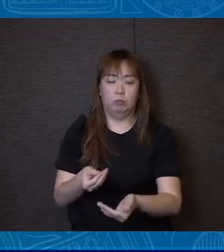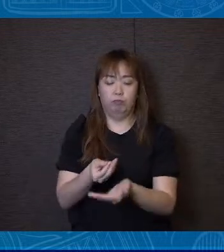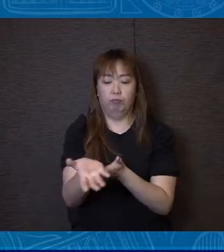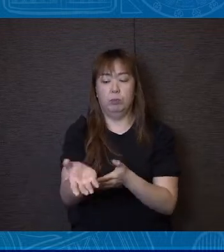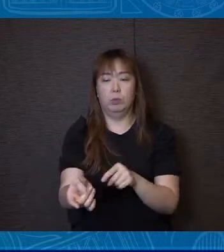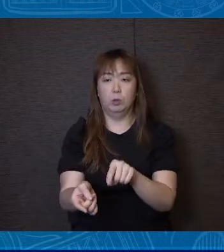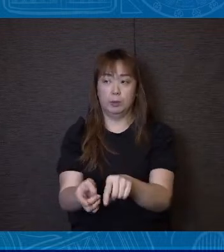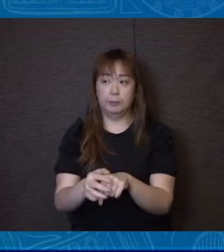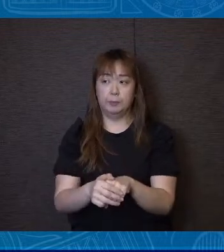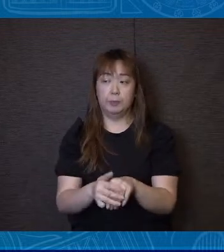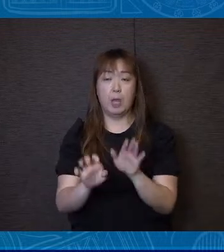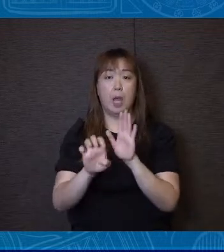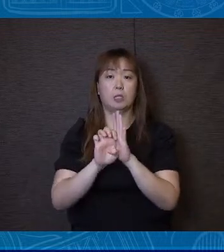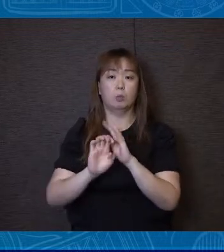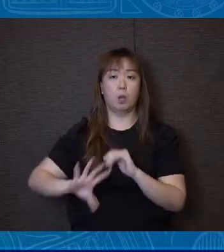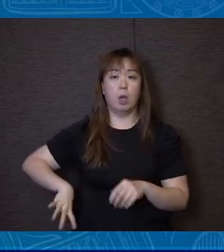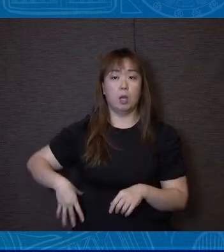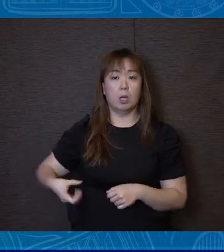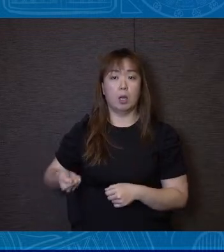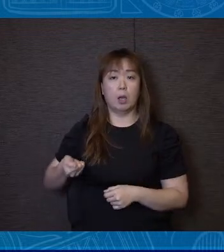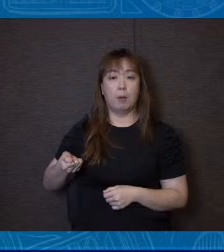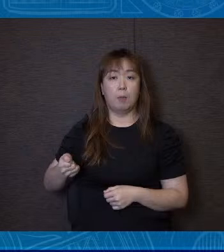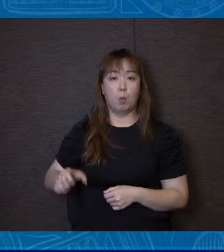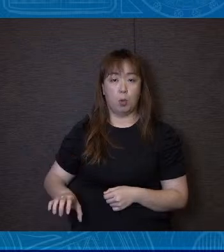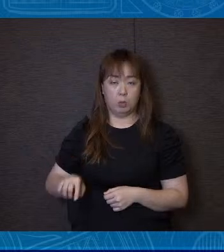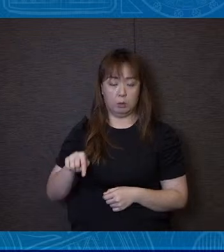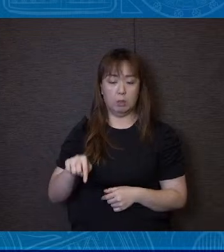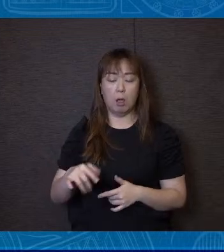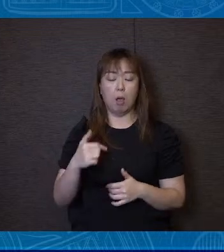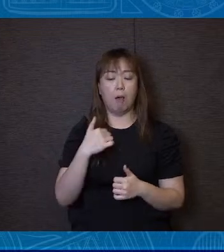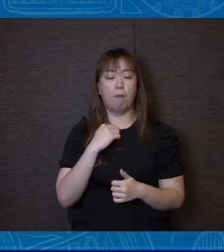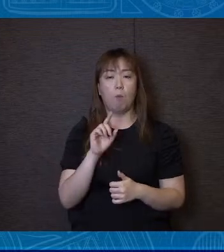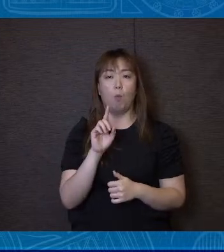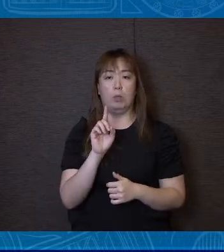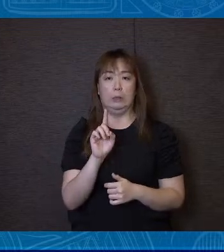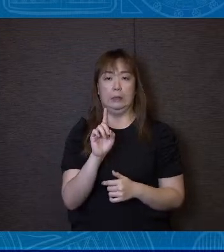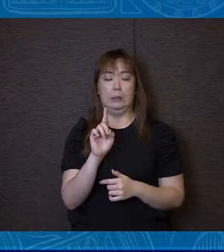in Cambodia, for instance, a very community-based early warning system